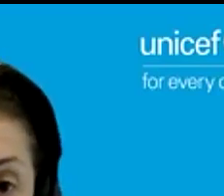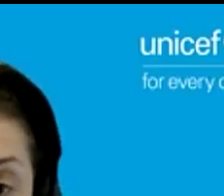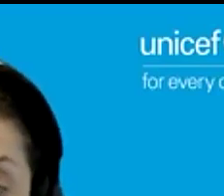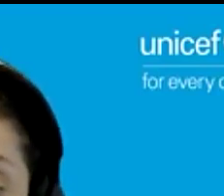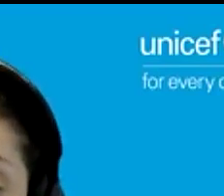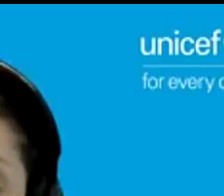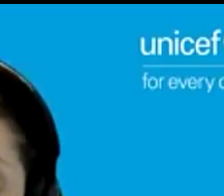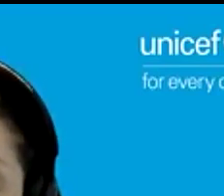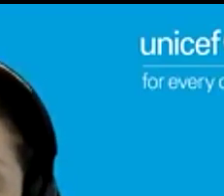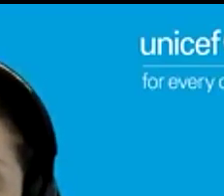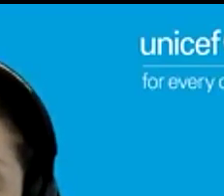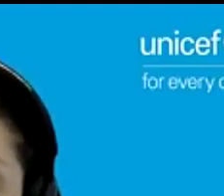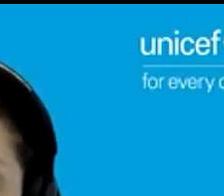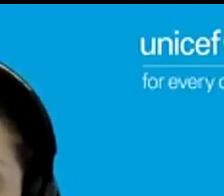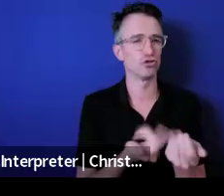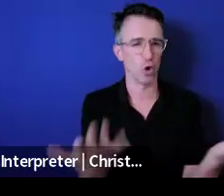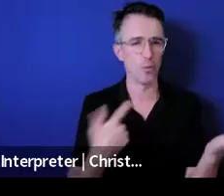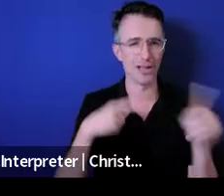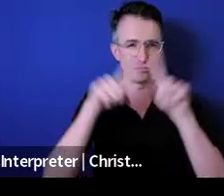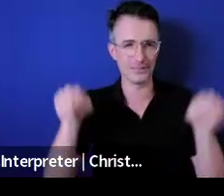a second.